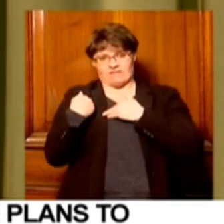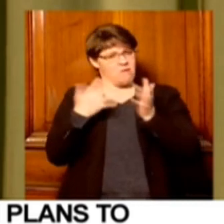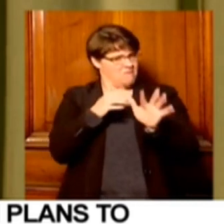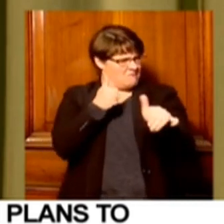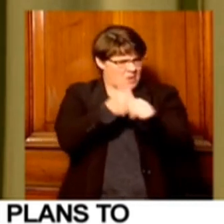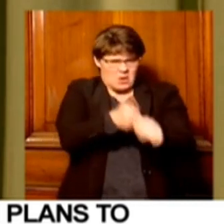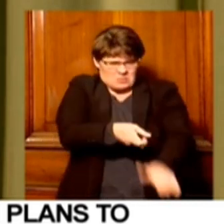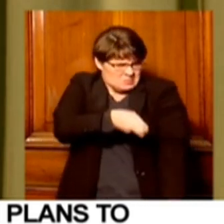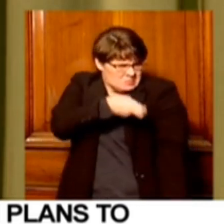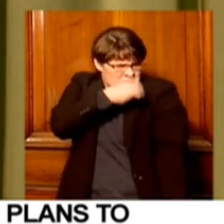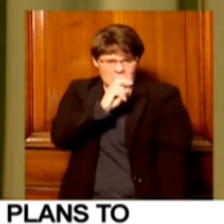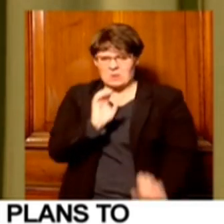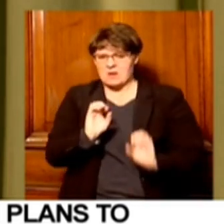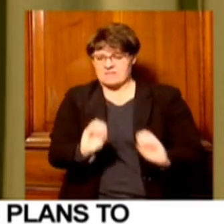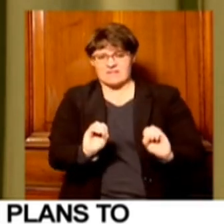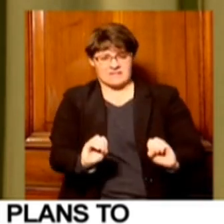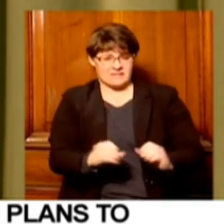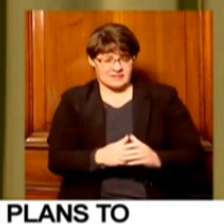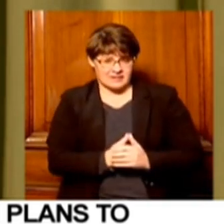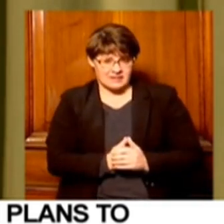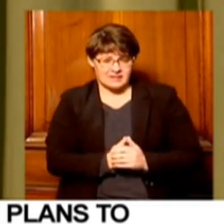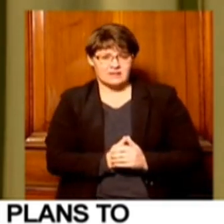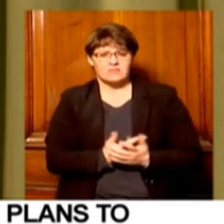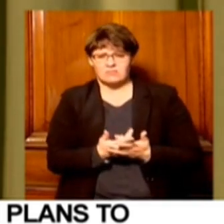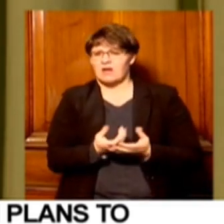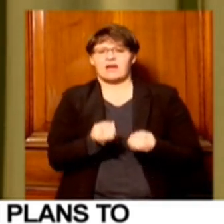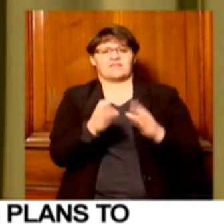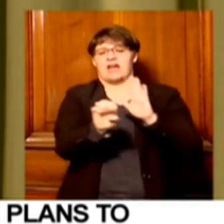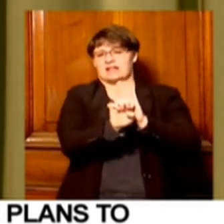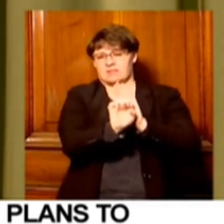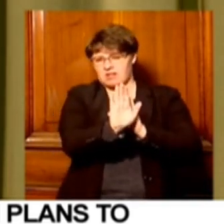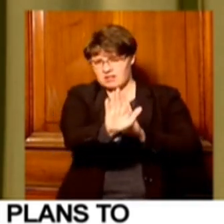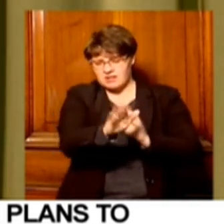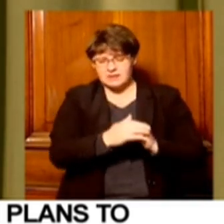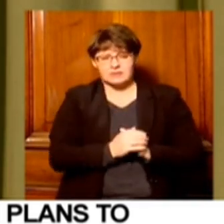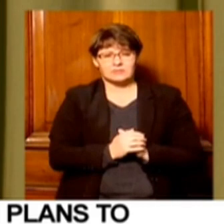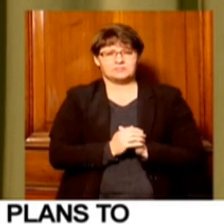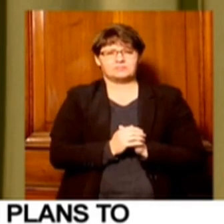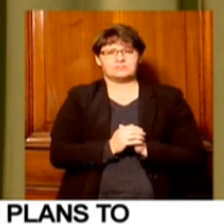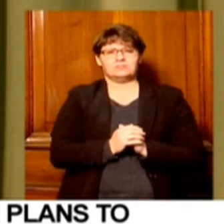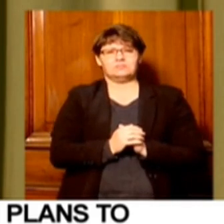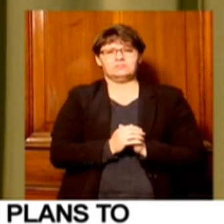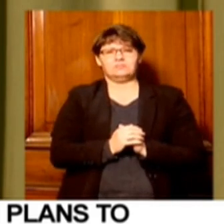compliance. And I would give you an example.